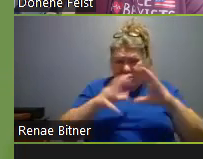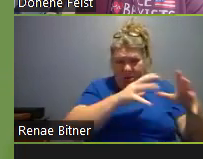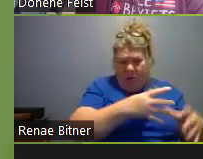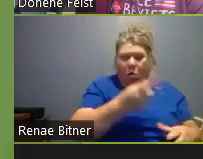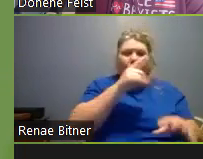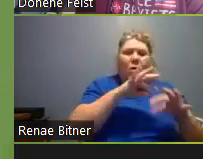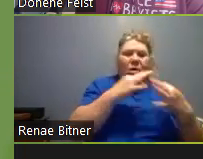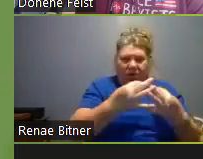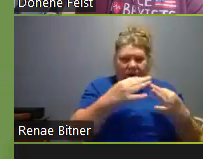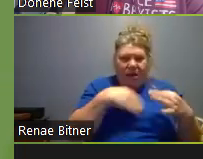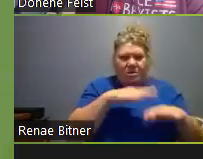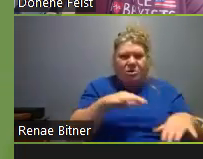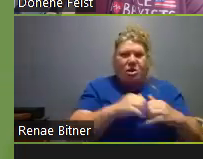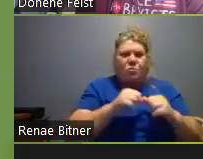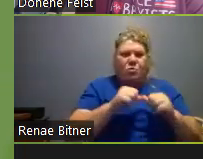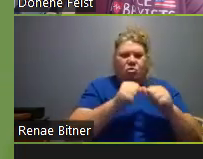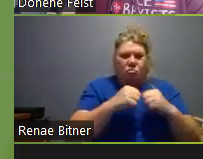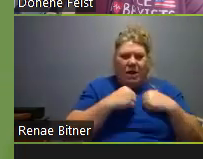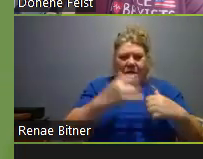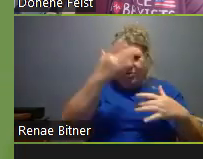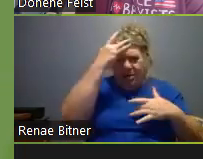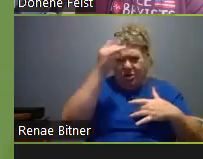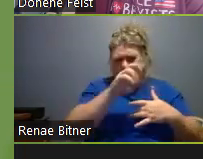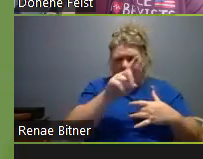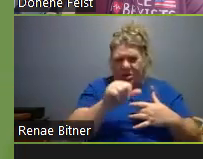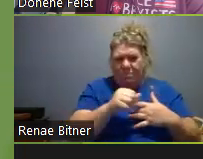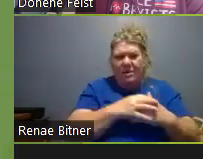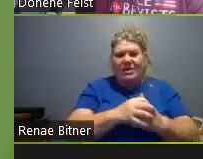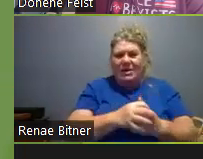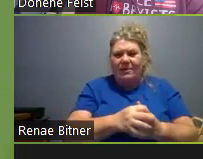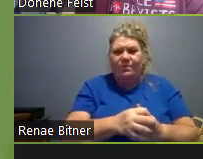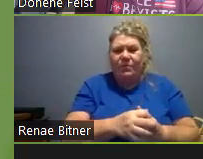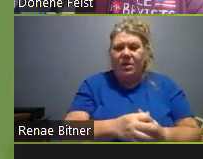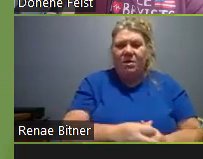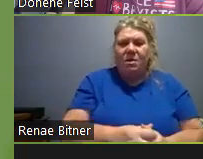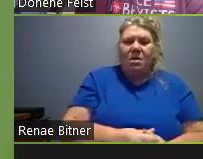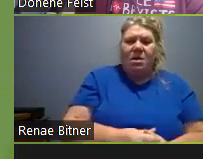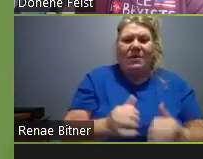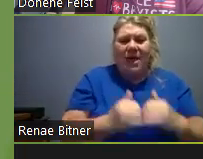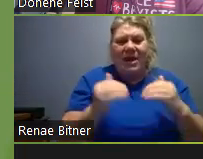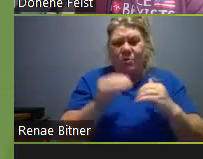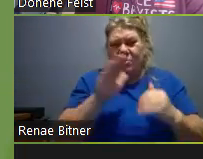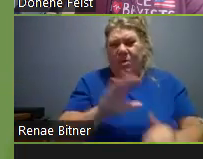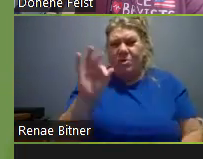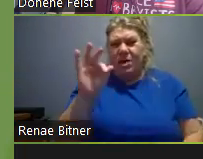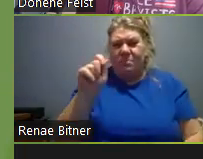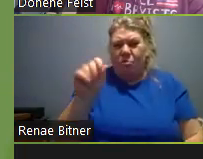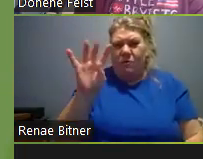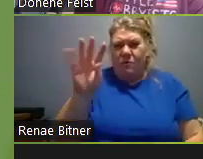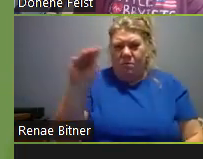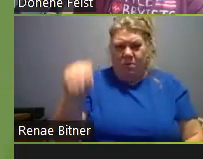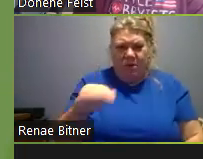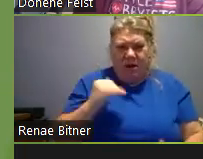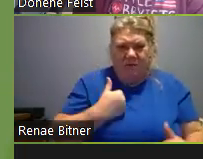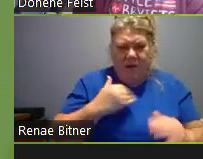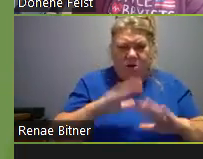a disability. So you can see how that breaks out. So that amounts to 19.4% of our child